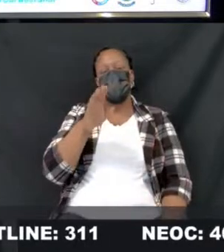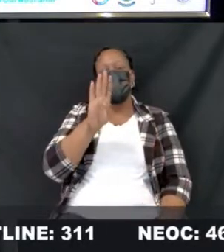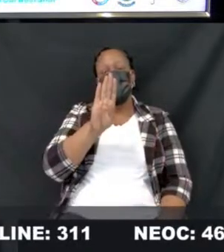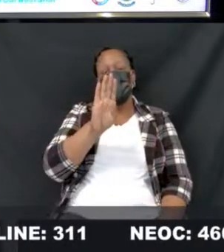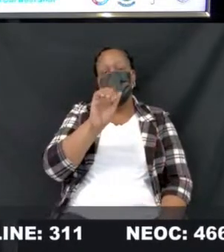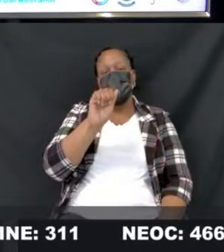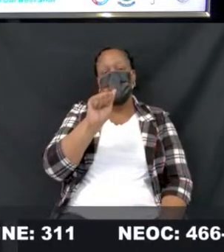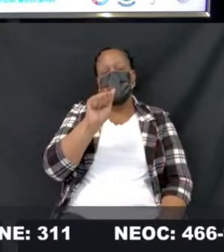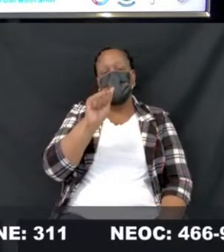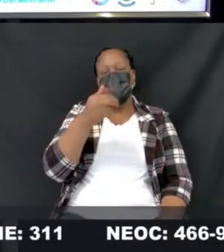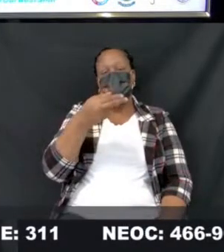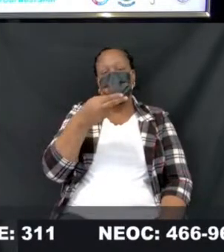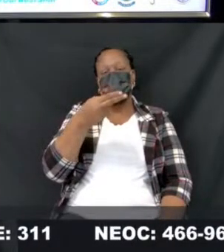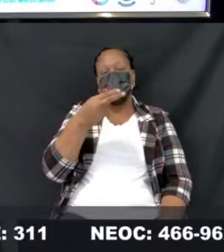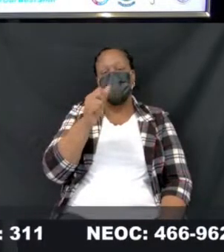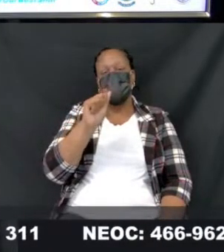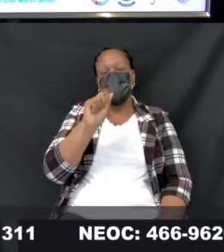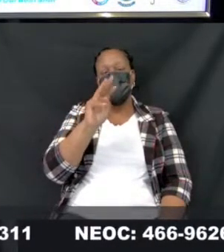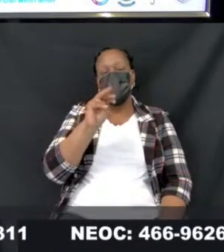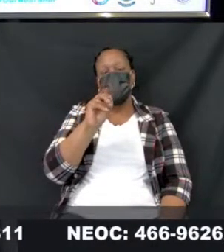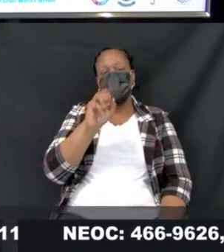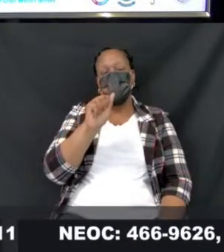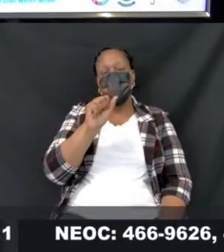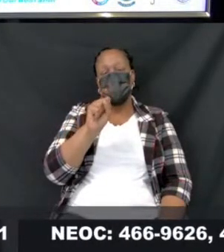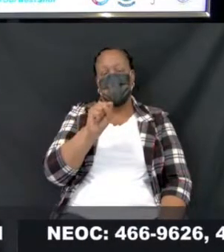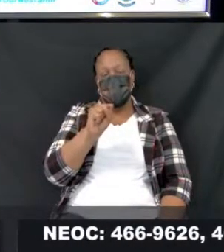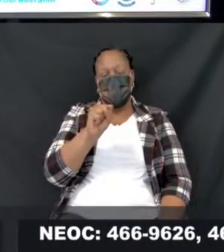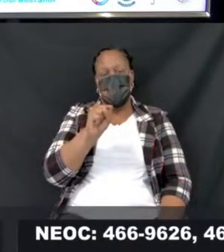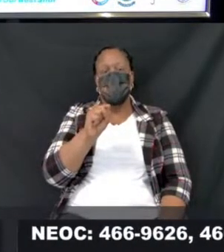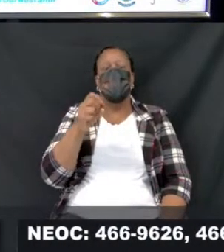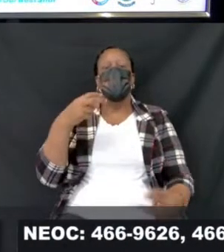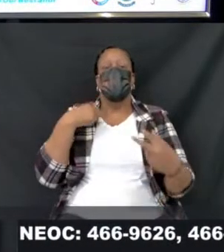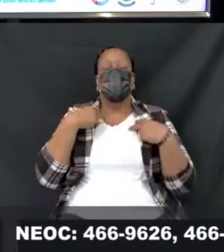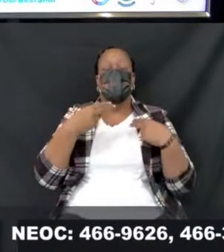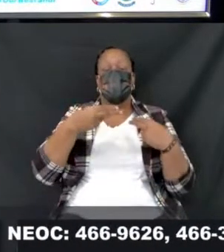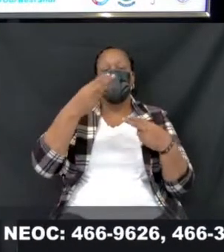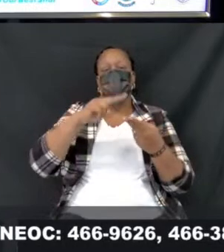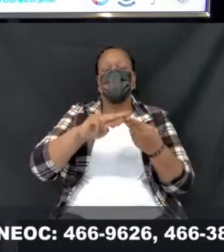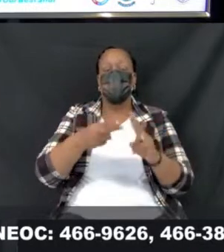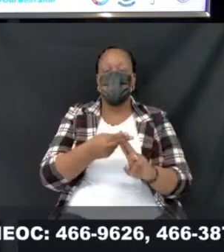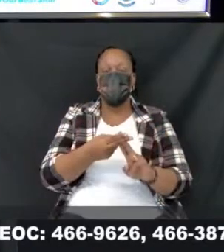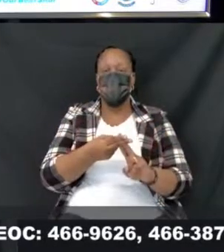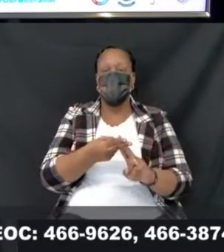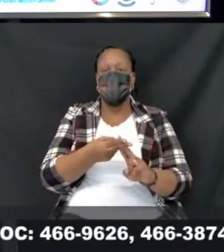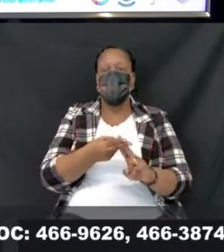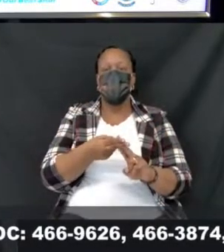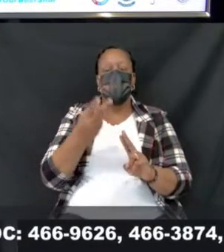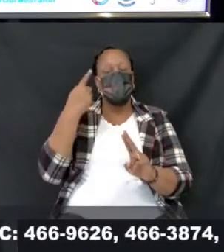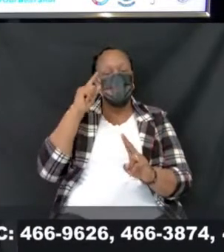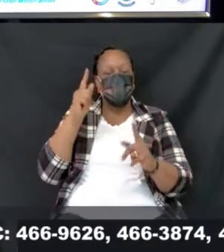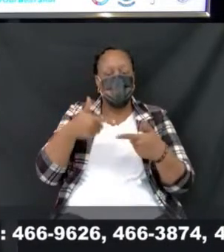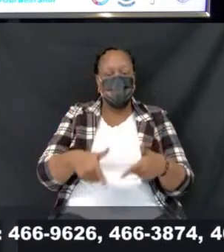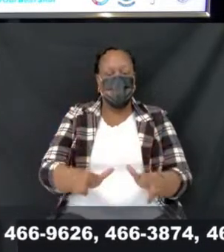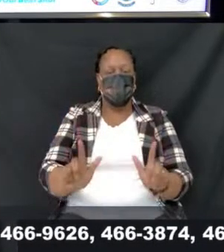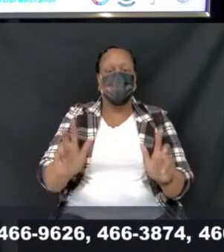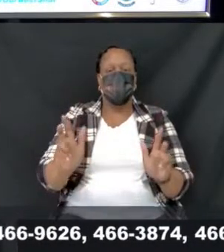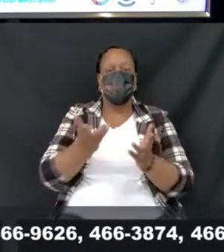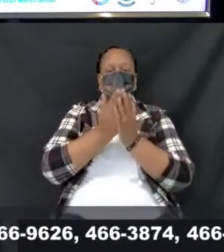threshold. So some research is going to be done to see what has been the impact of having a 2%